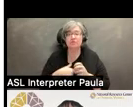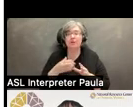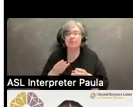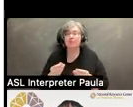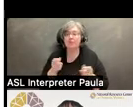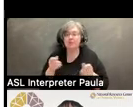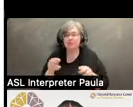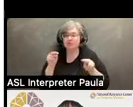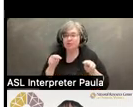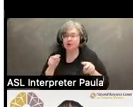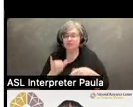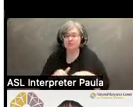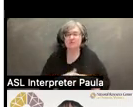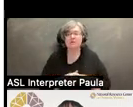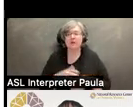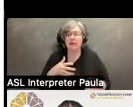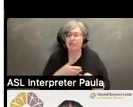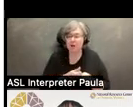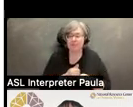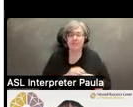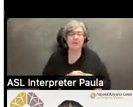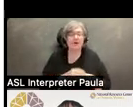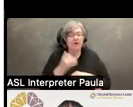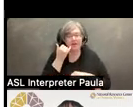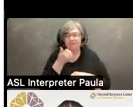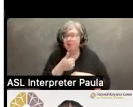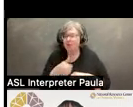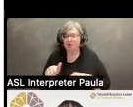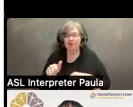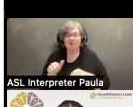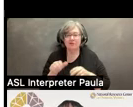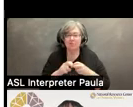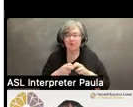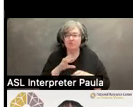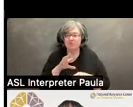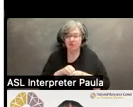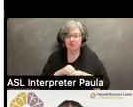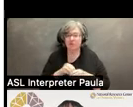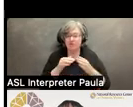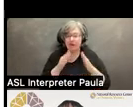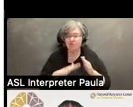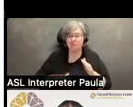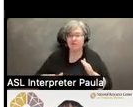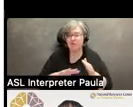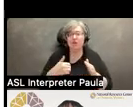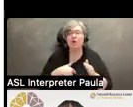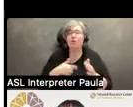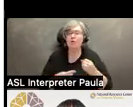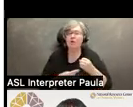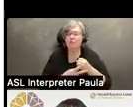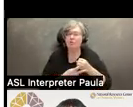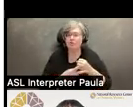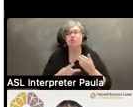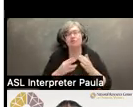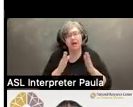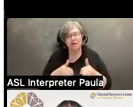those. If there are any issues going on in the development, we want to make sure that we're trying to preserve housing and stay on